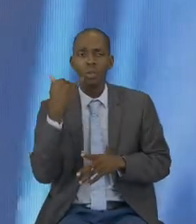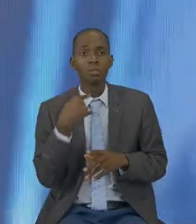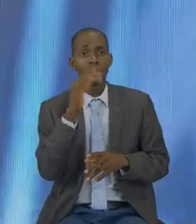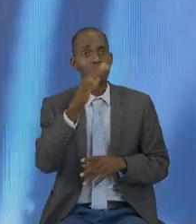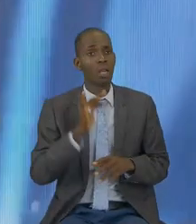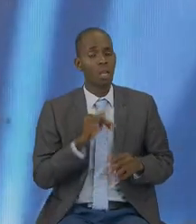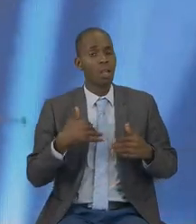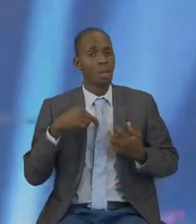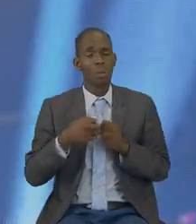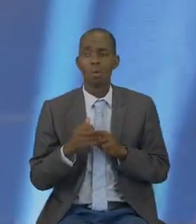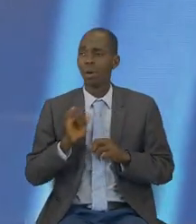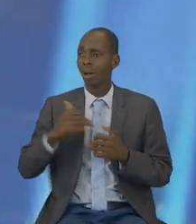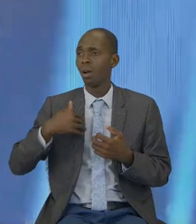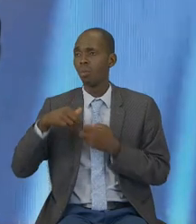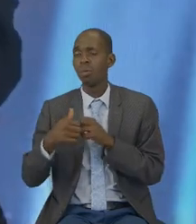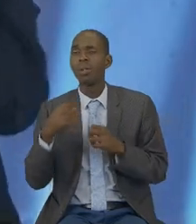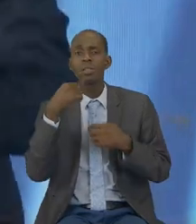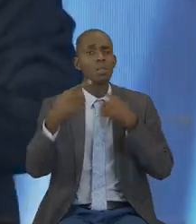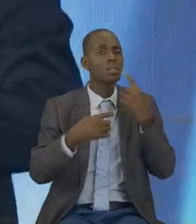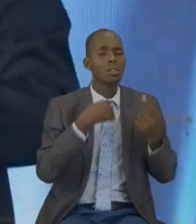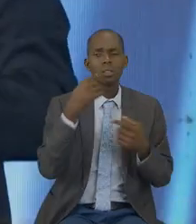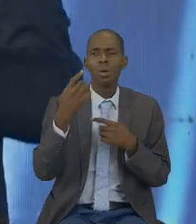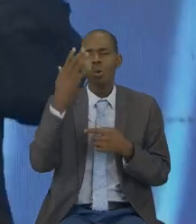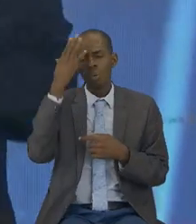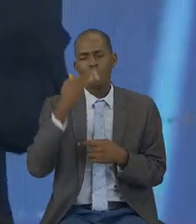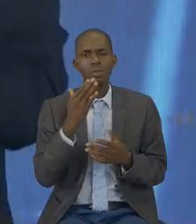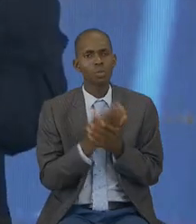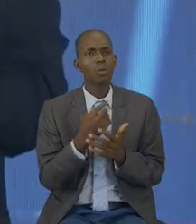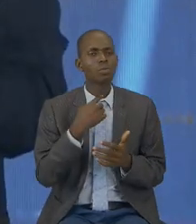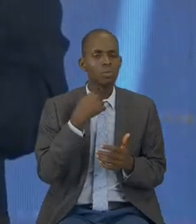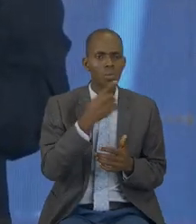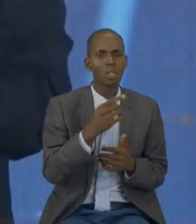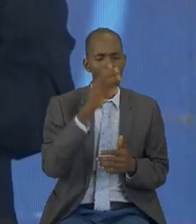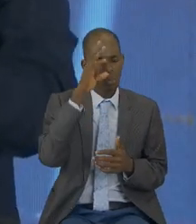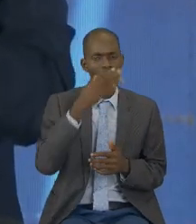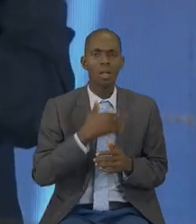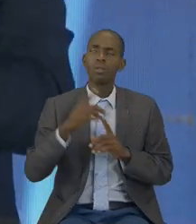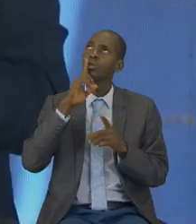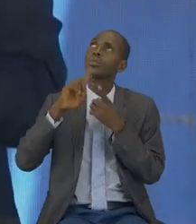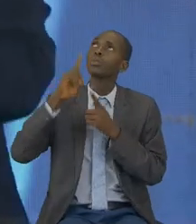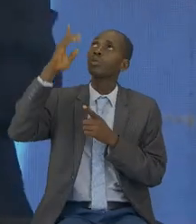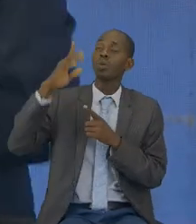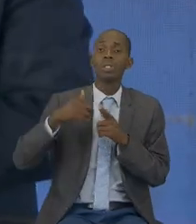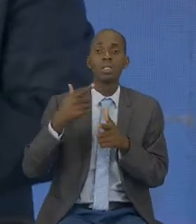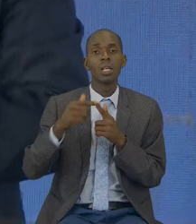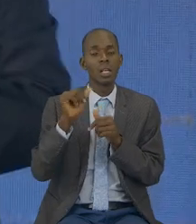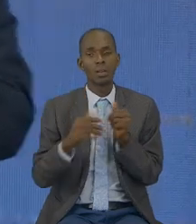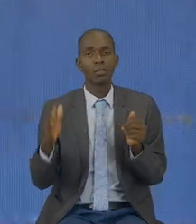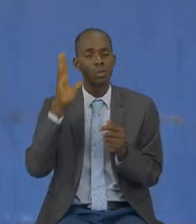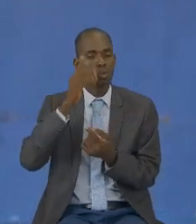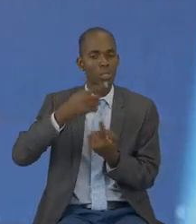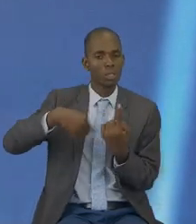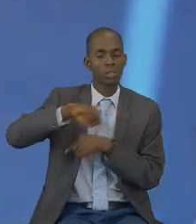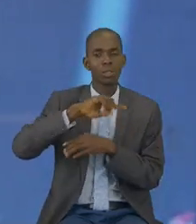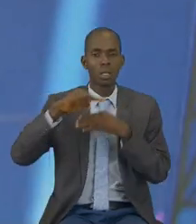I'm going through this. What instead of telling man, we tell God? Everything will turn around in our